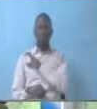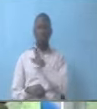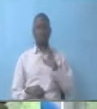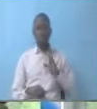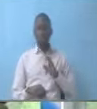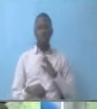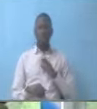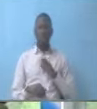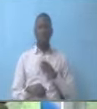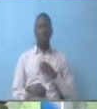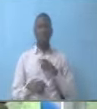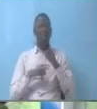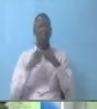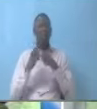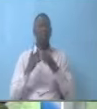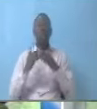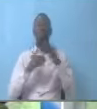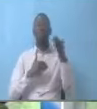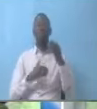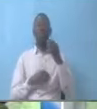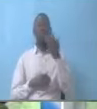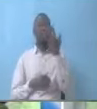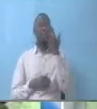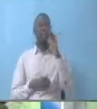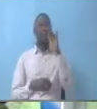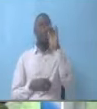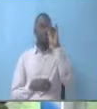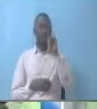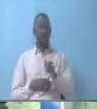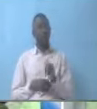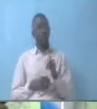almost a decade. Yes. And in